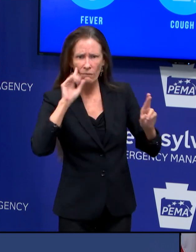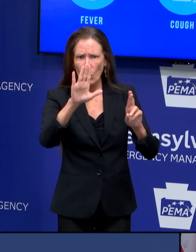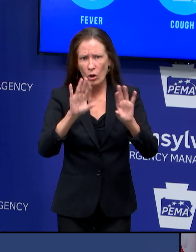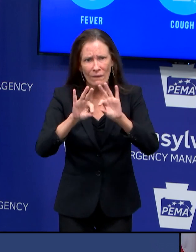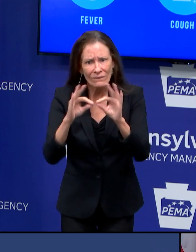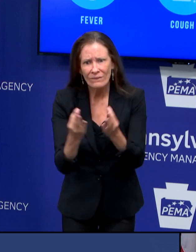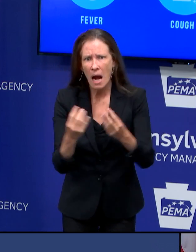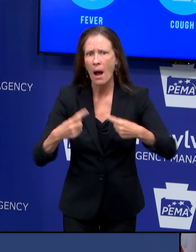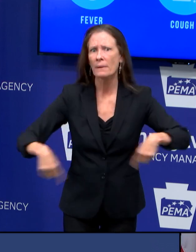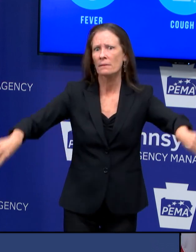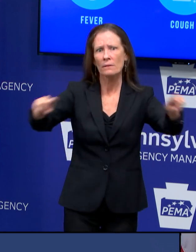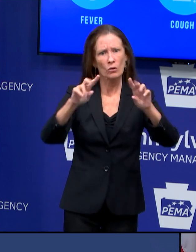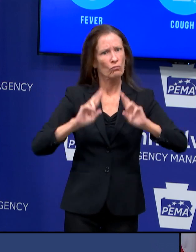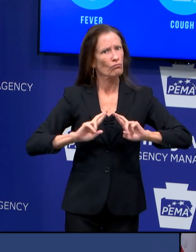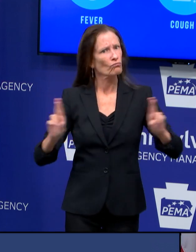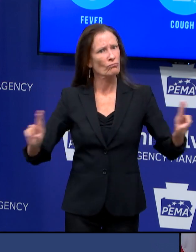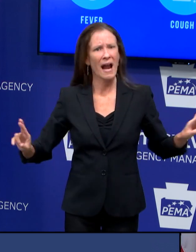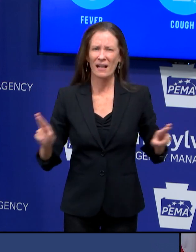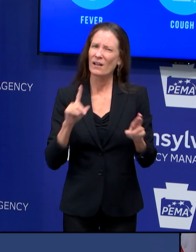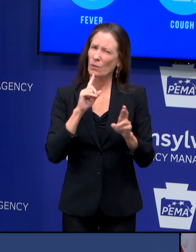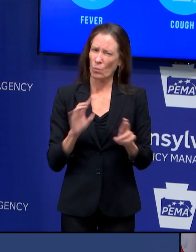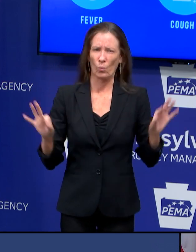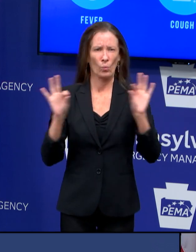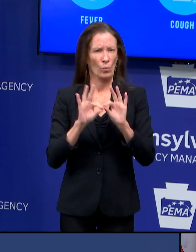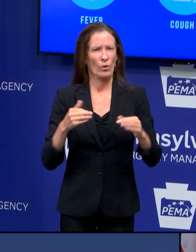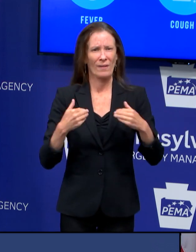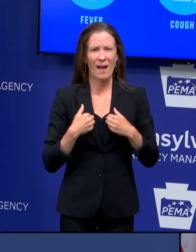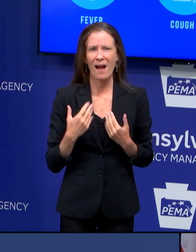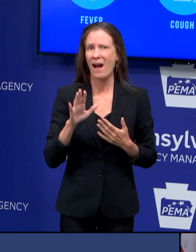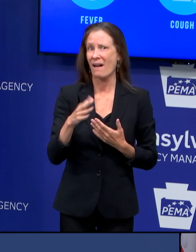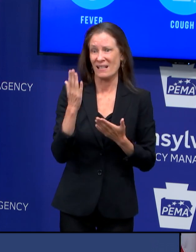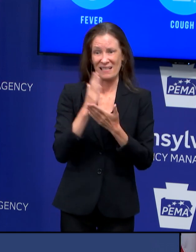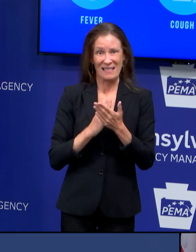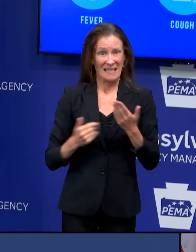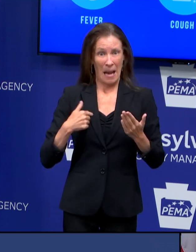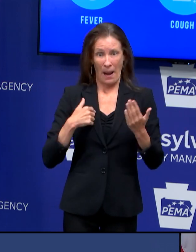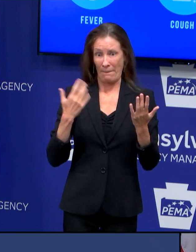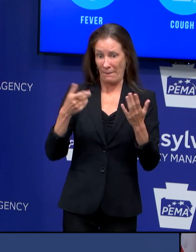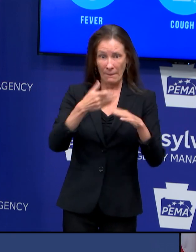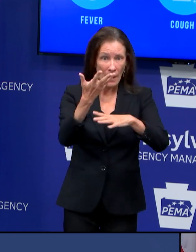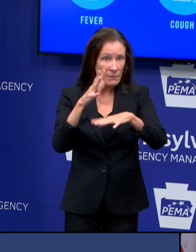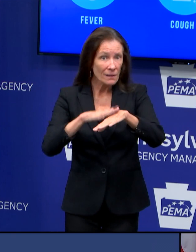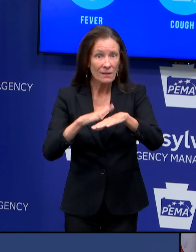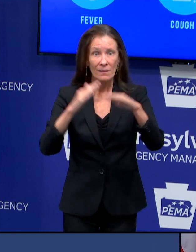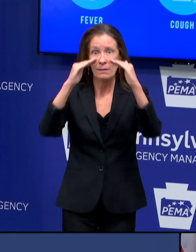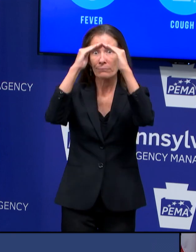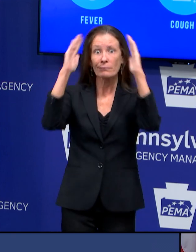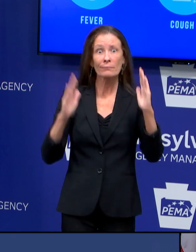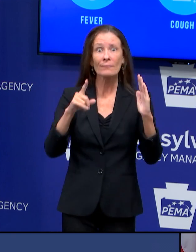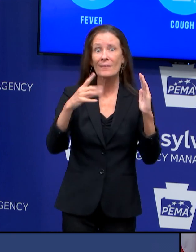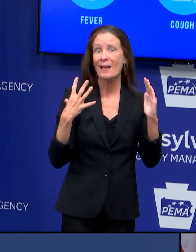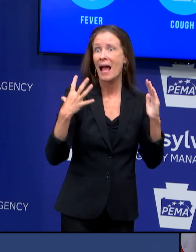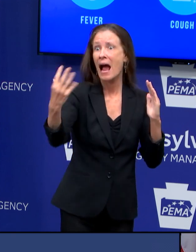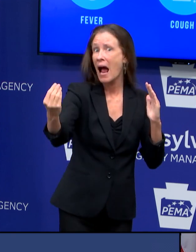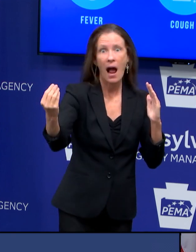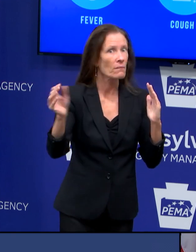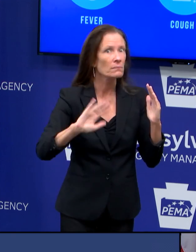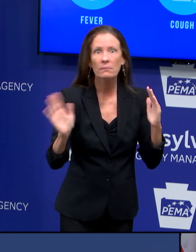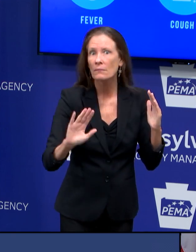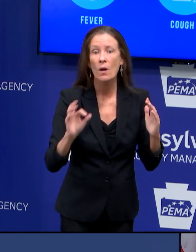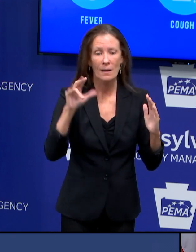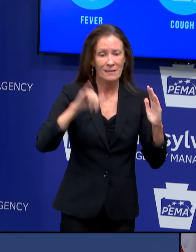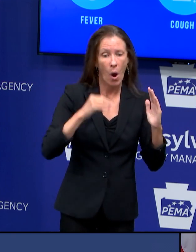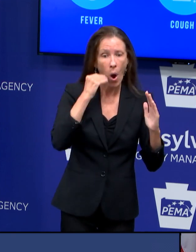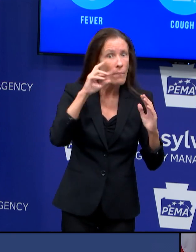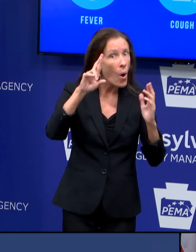home or shelter in a building for safety. For more details on how to protect yourself from your family in times of emergency,